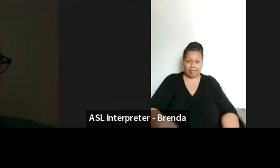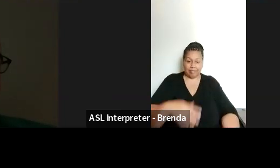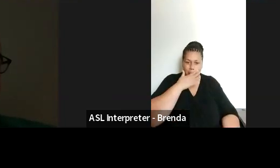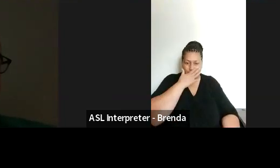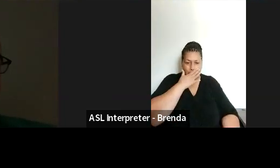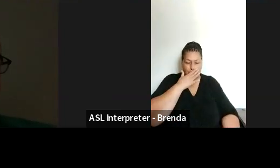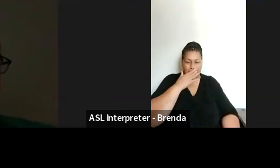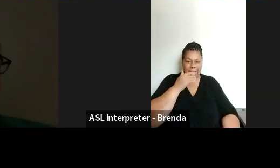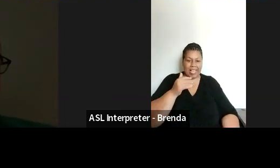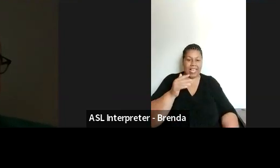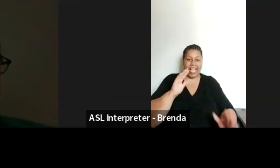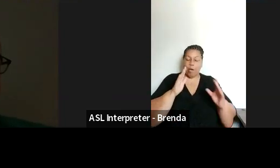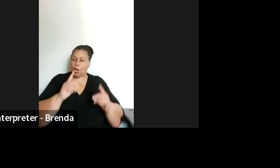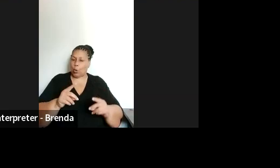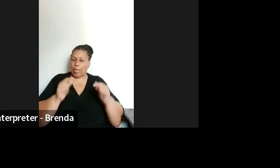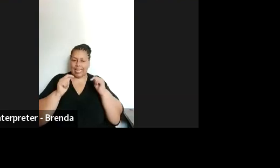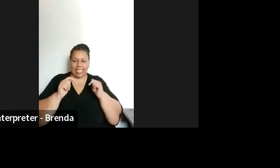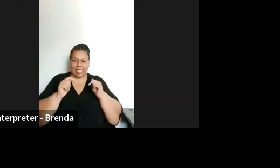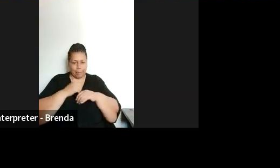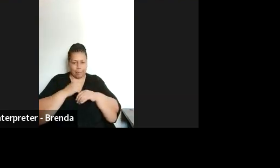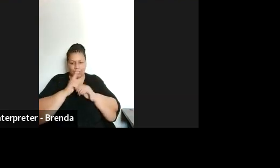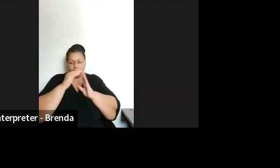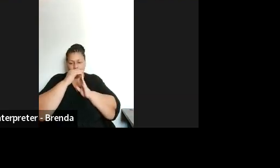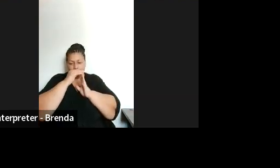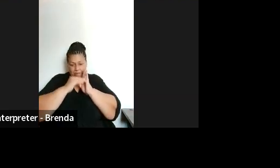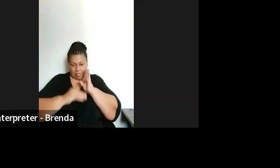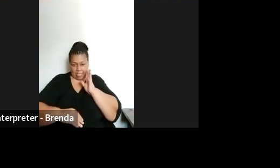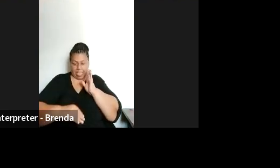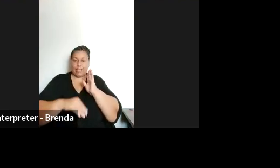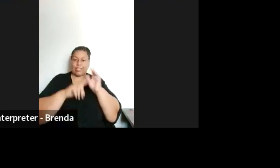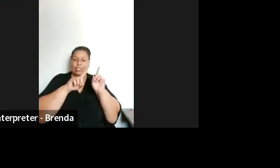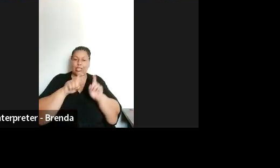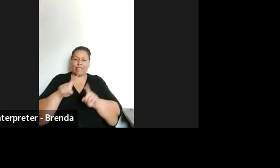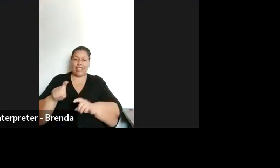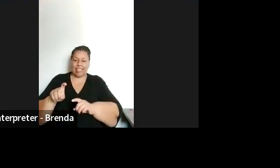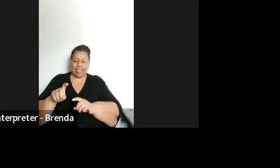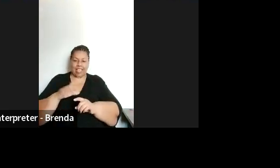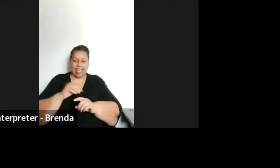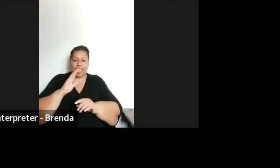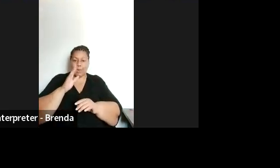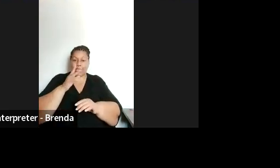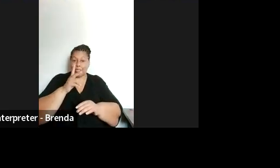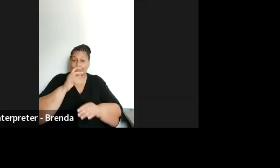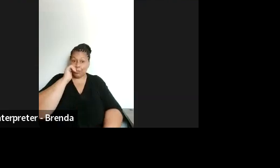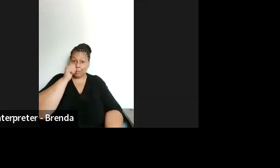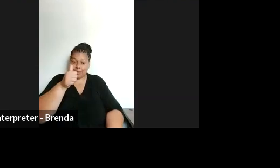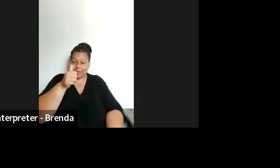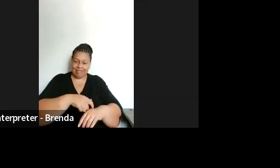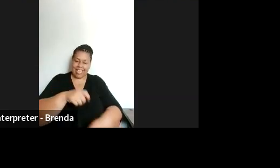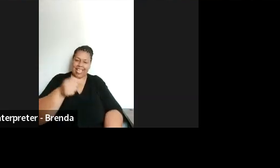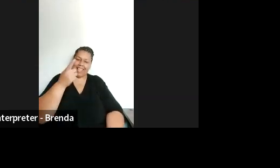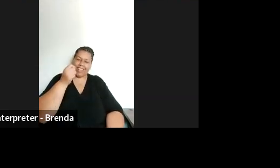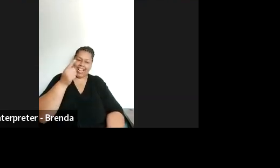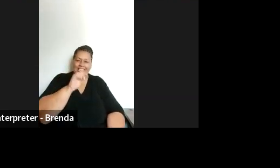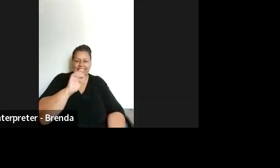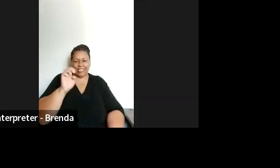I will go really quickly. Make sure you fill out the survey. And we'll see you all tomorrow at 11 a.m. Eastern